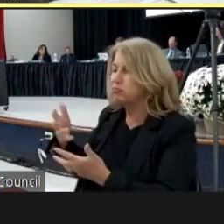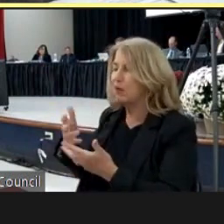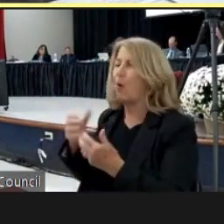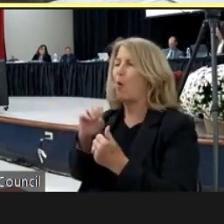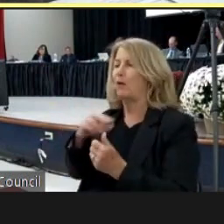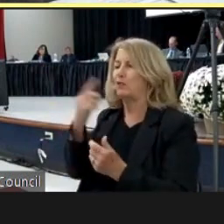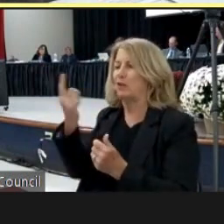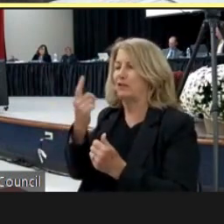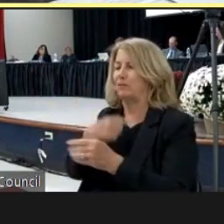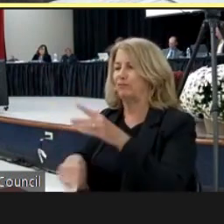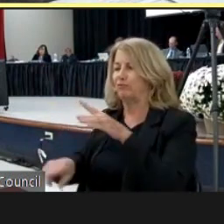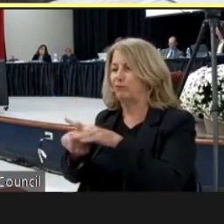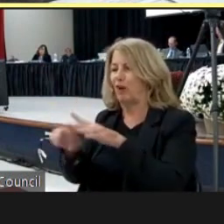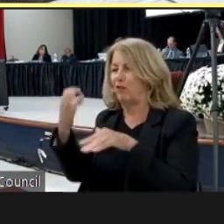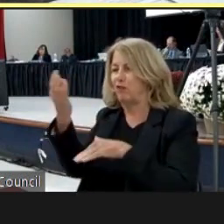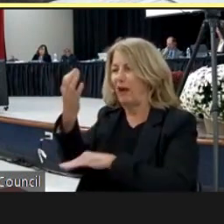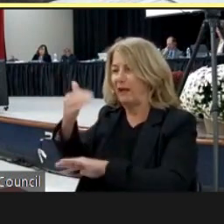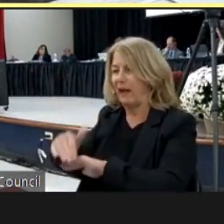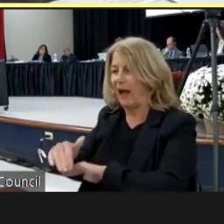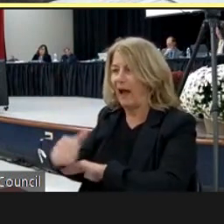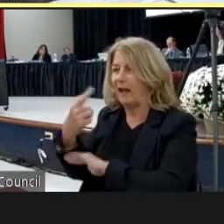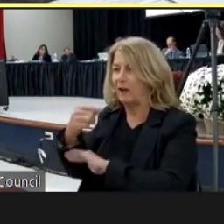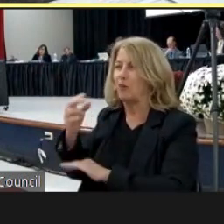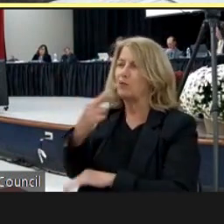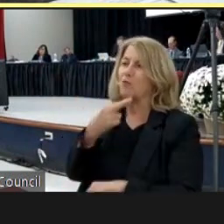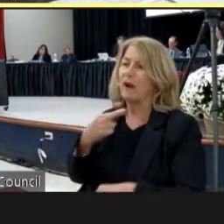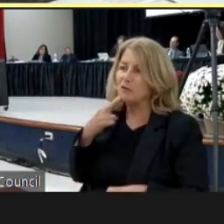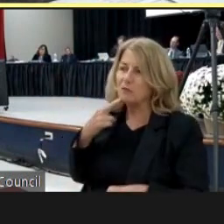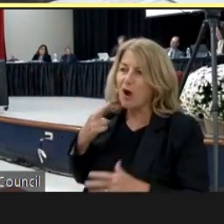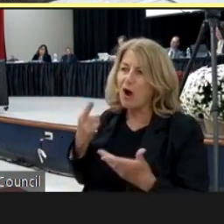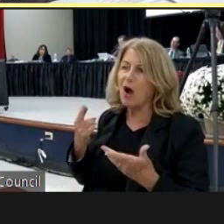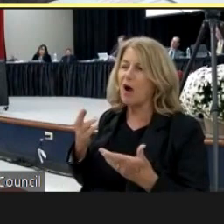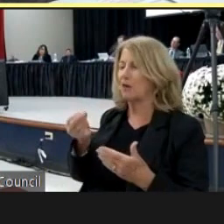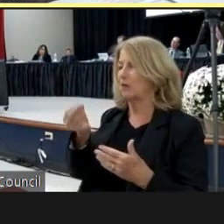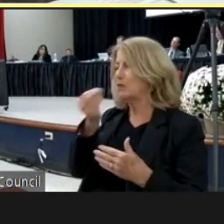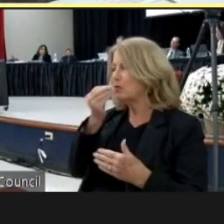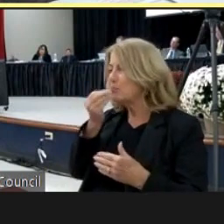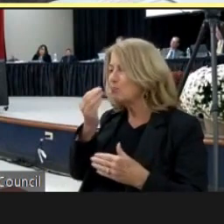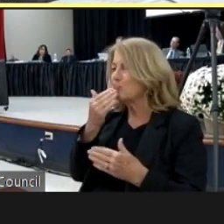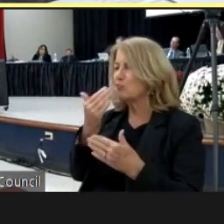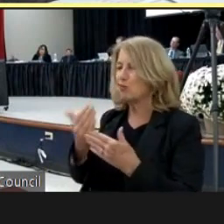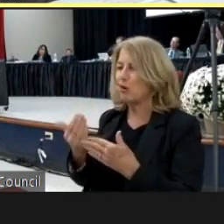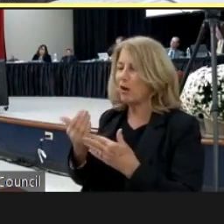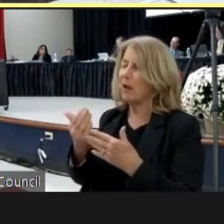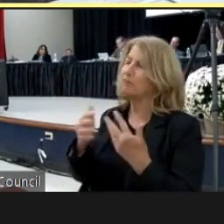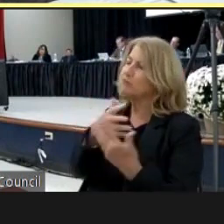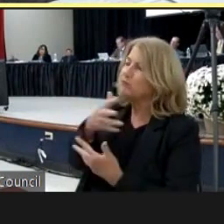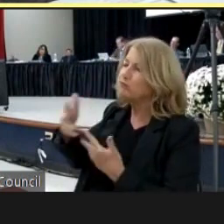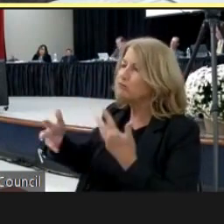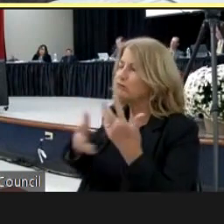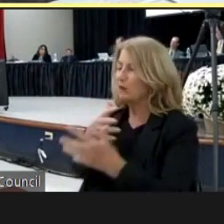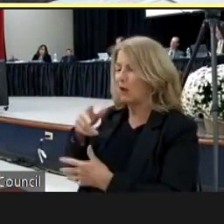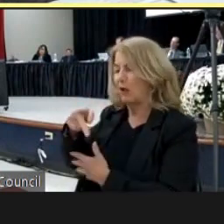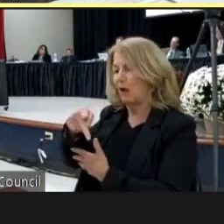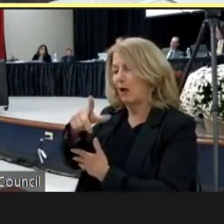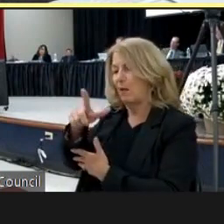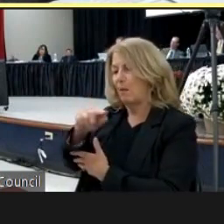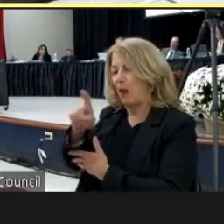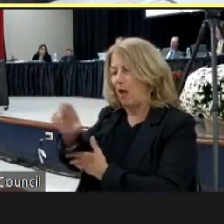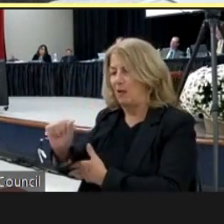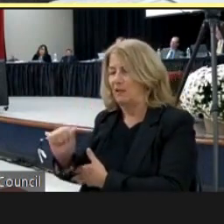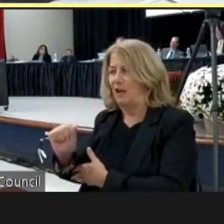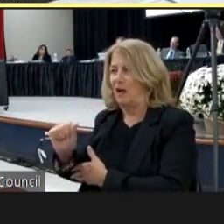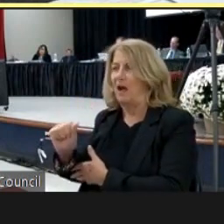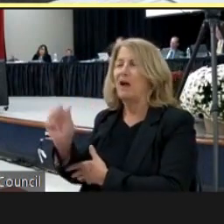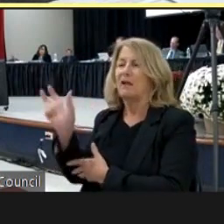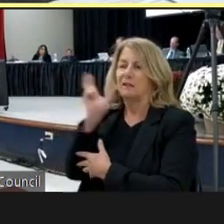night, go to a restaurant, having a good meal, and then hang out in the plaza and listen to music. we're looking